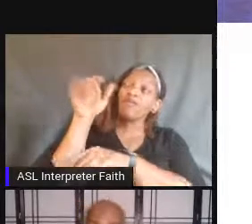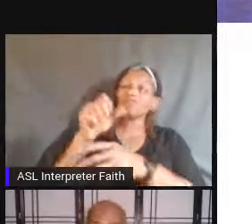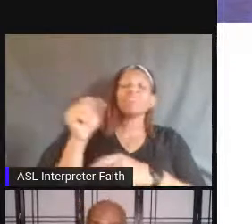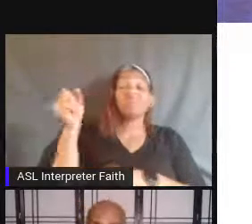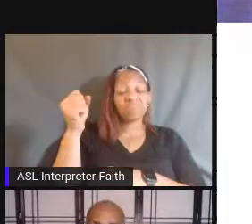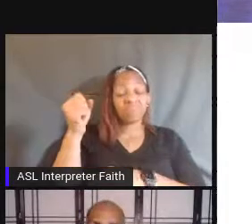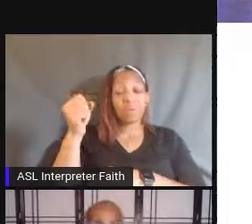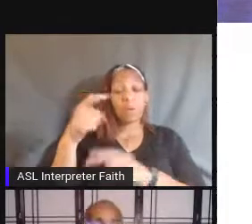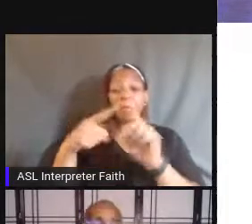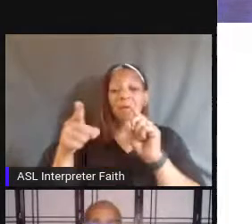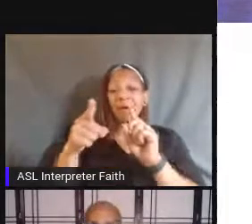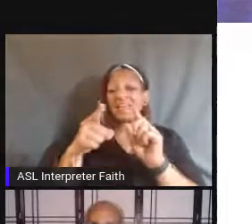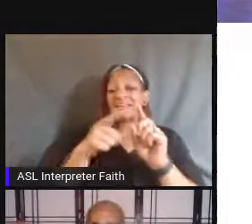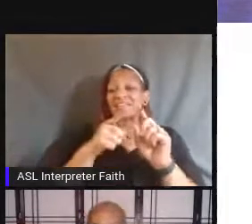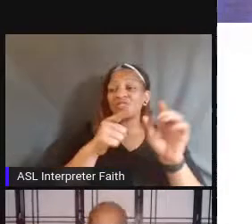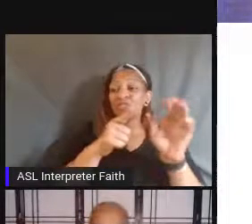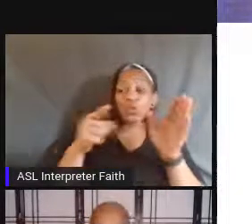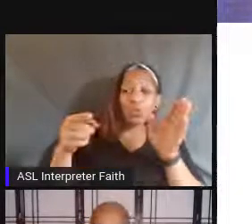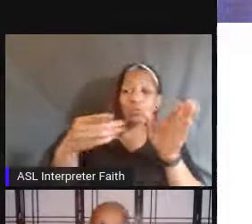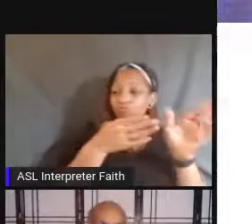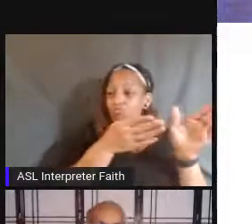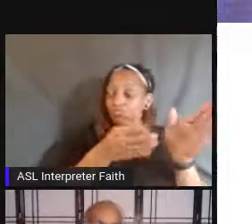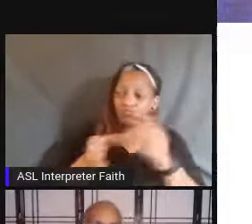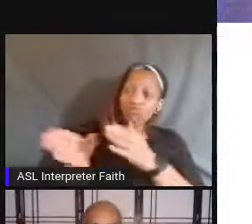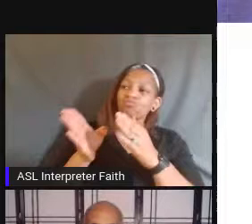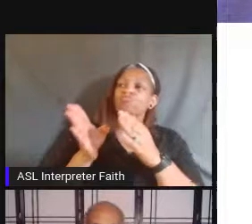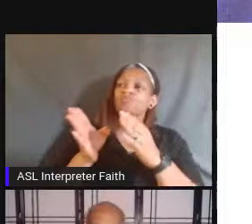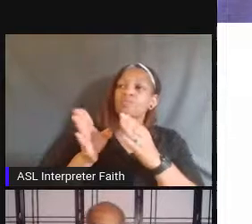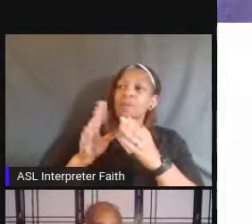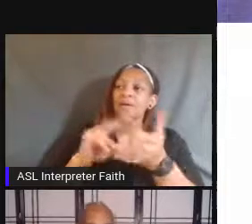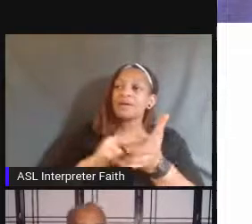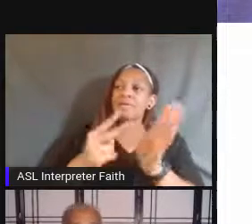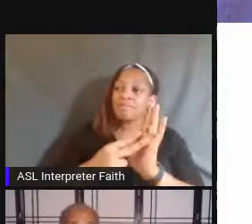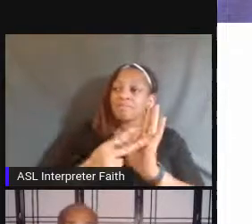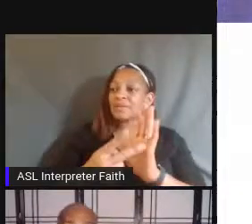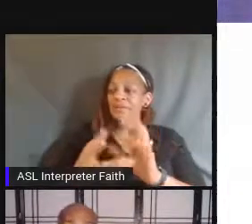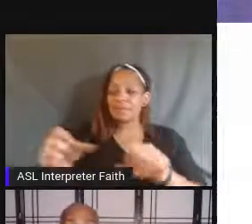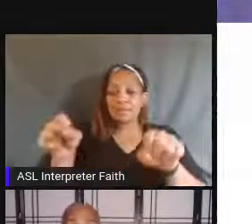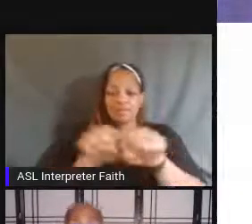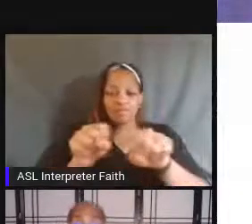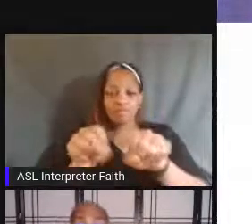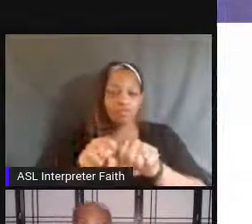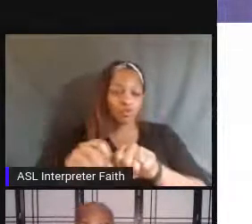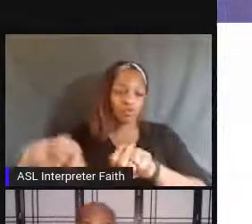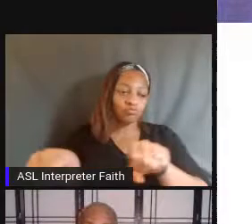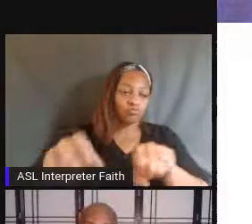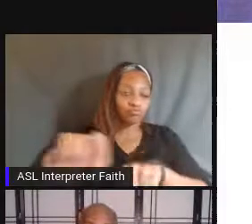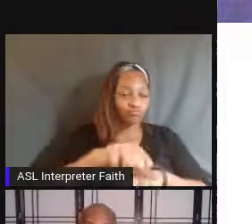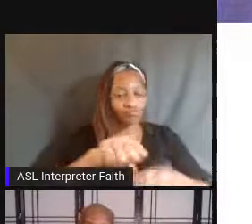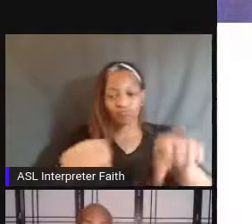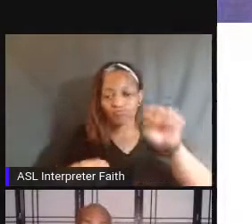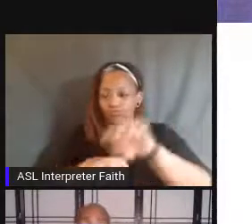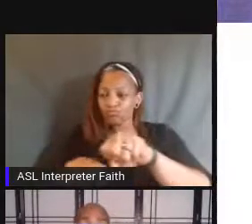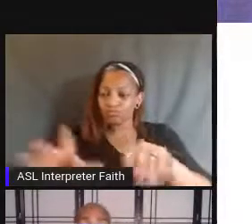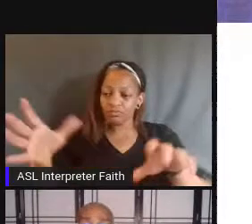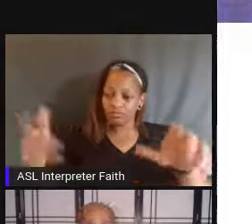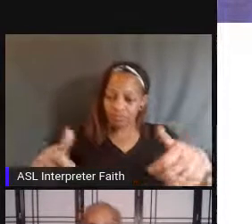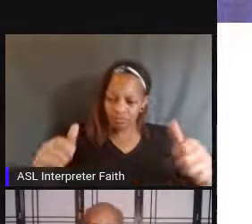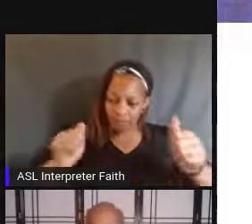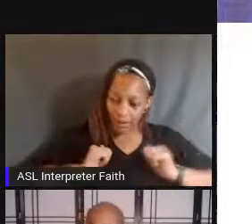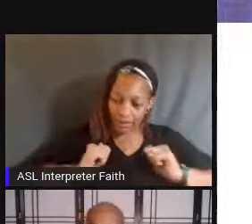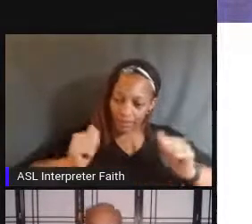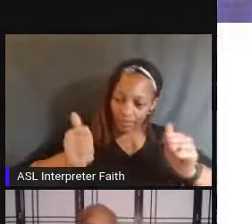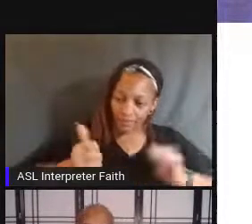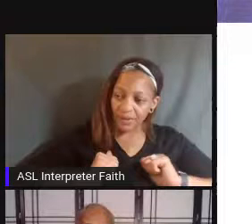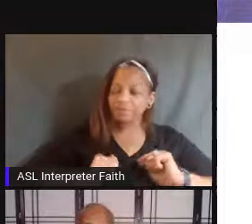But to steer means let me get my backpack, let me put on my boots, let me take a walk to see the